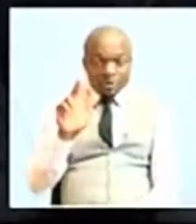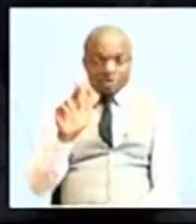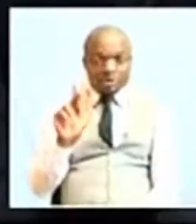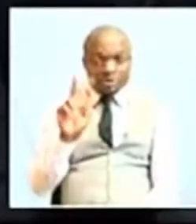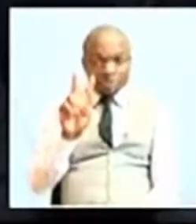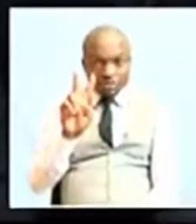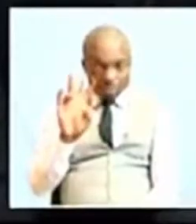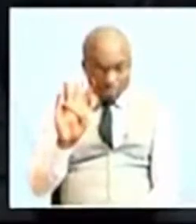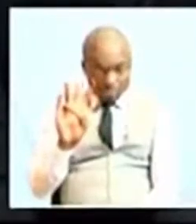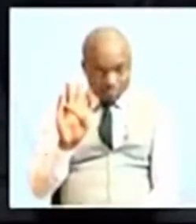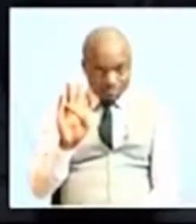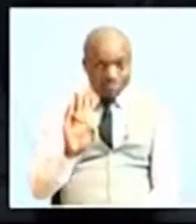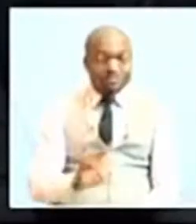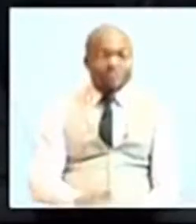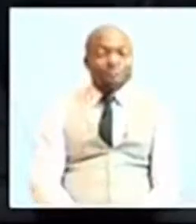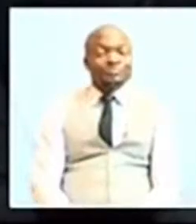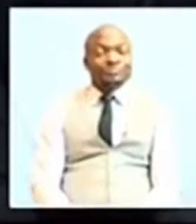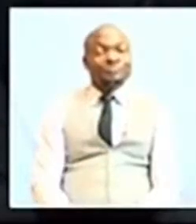27.